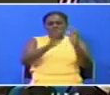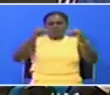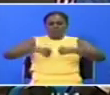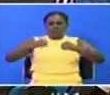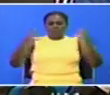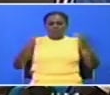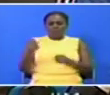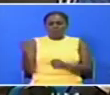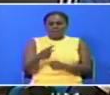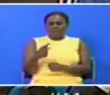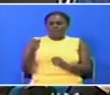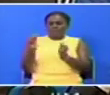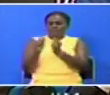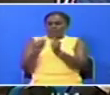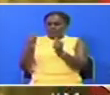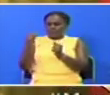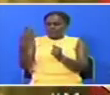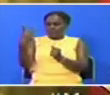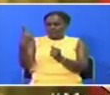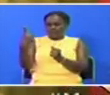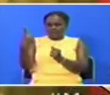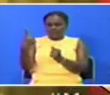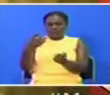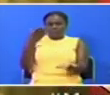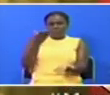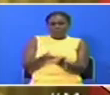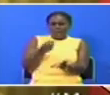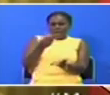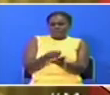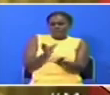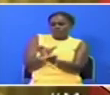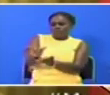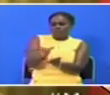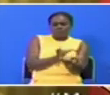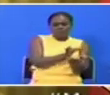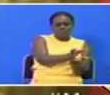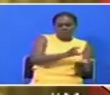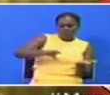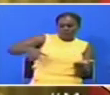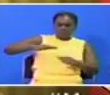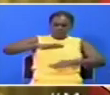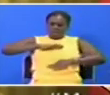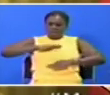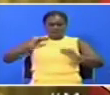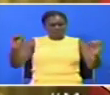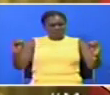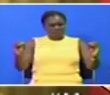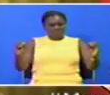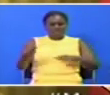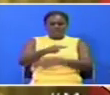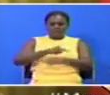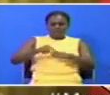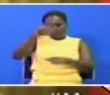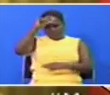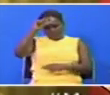on March 31, 2017. The money which has been released to counties is not enough. The national government